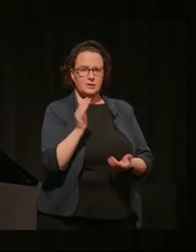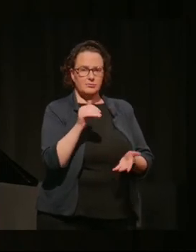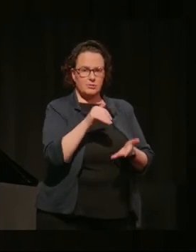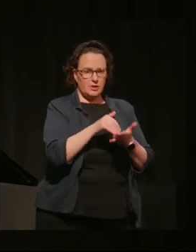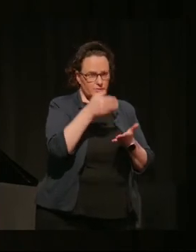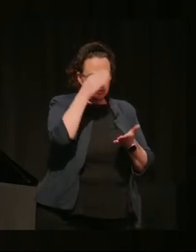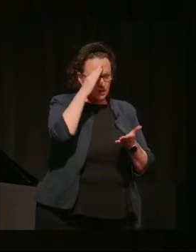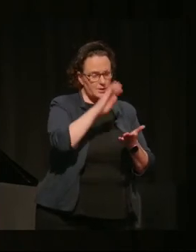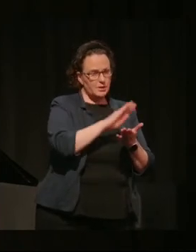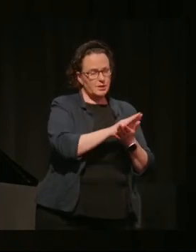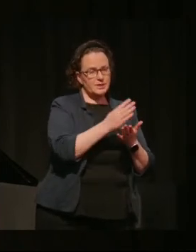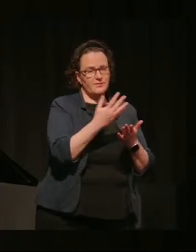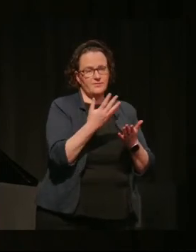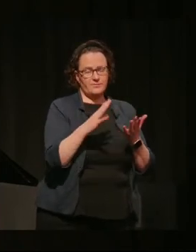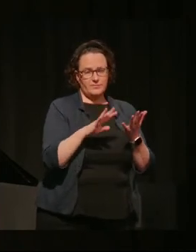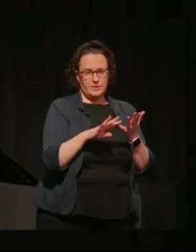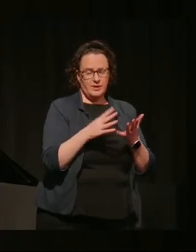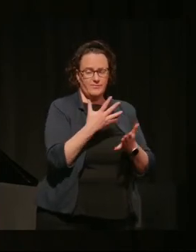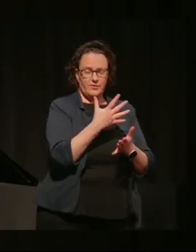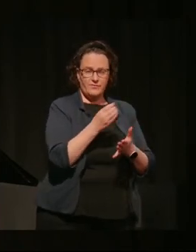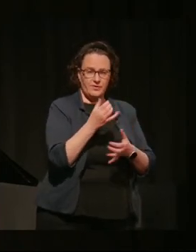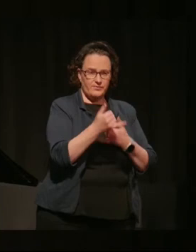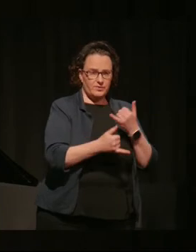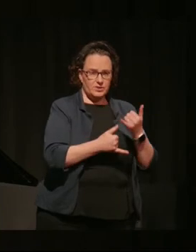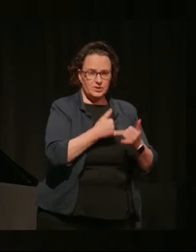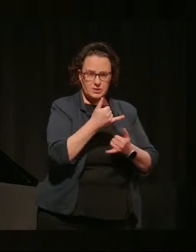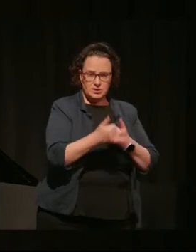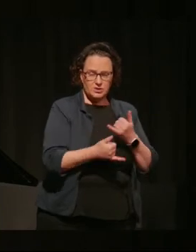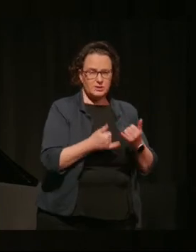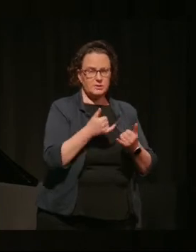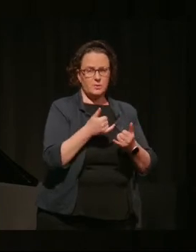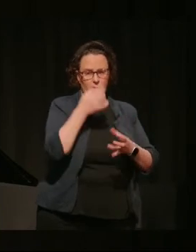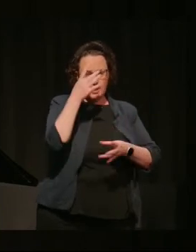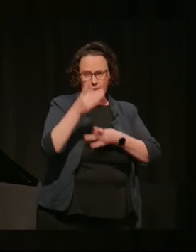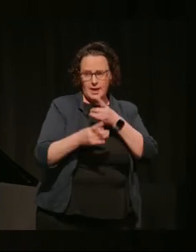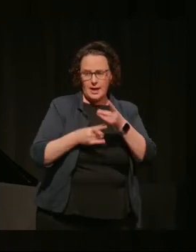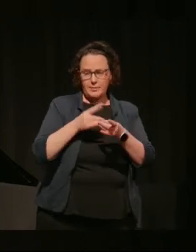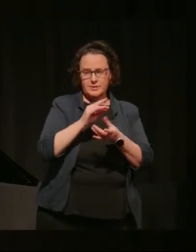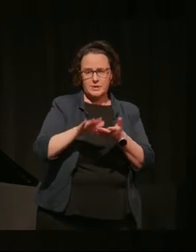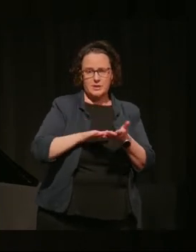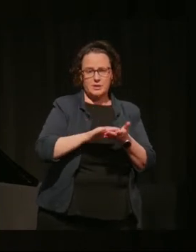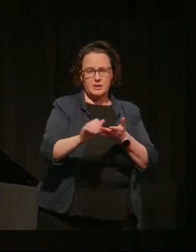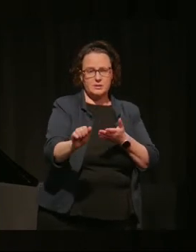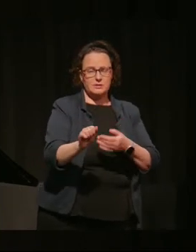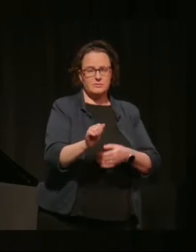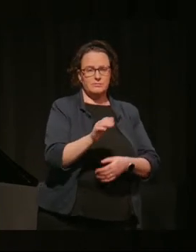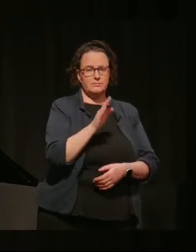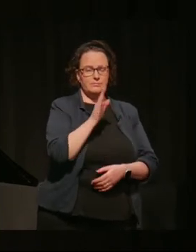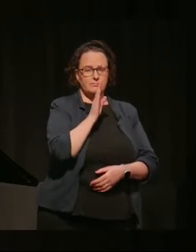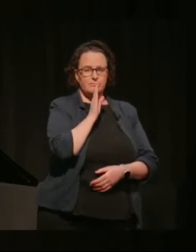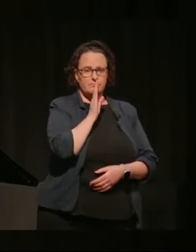1959. For 50 years, he didn't speak about his experiences during the Holocaust.